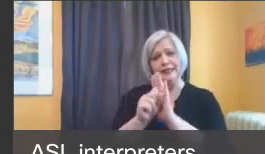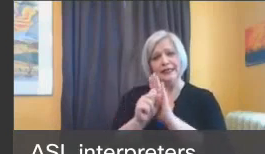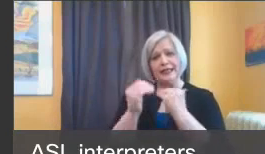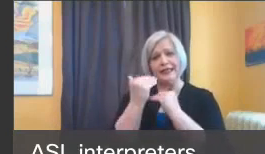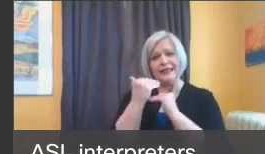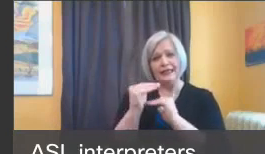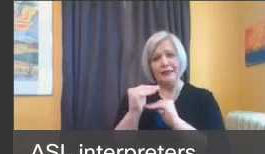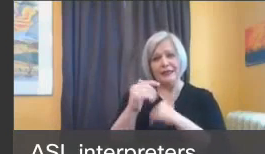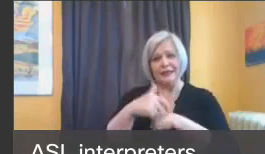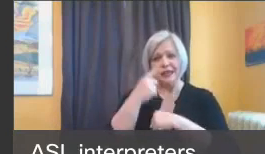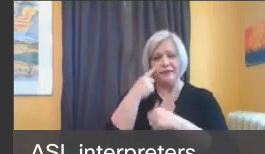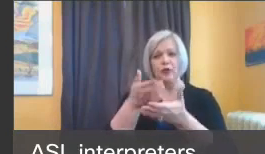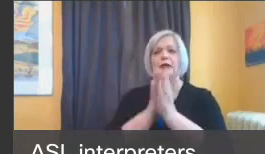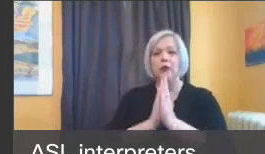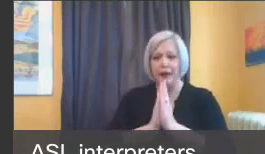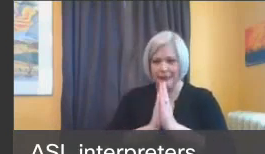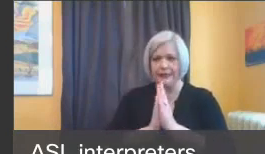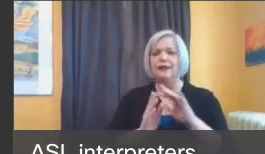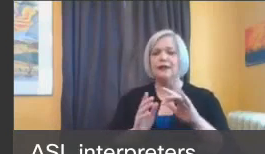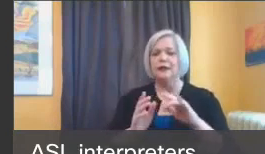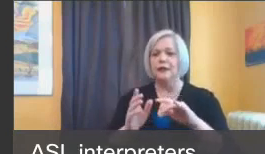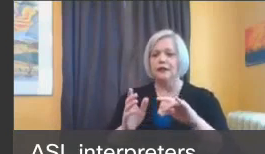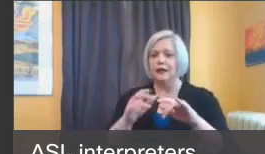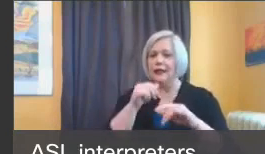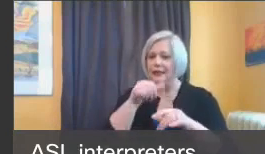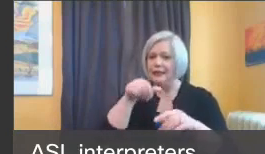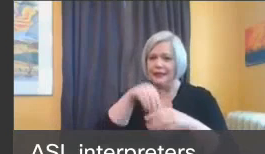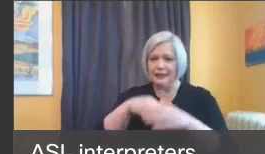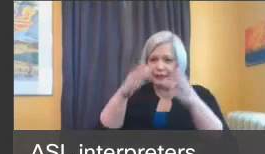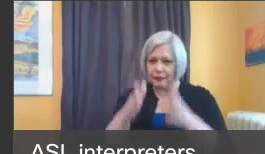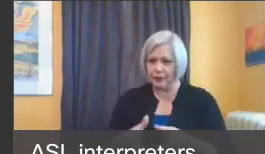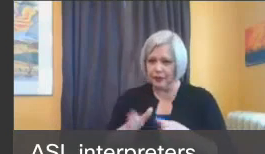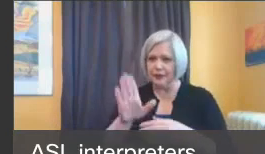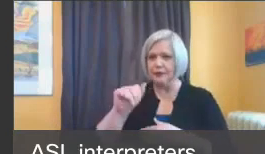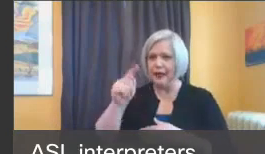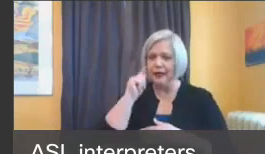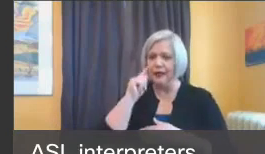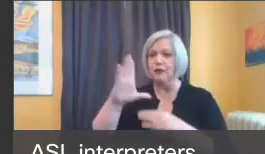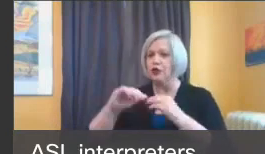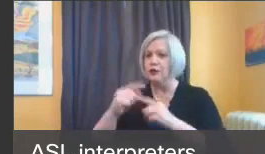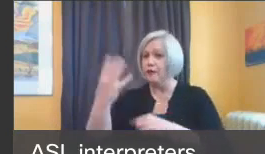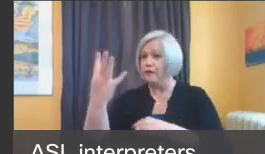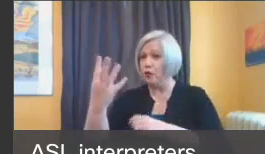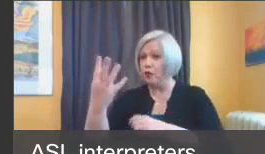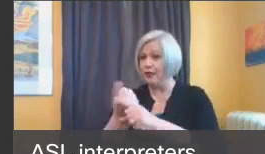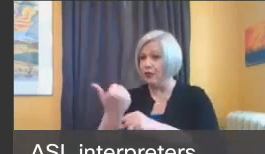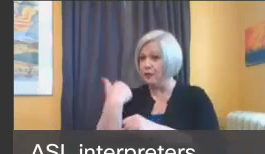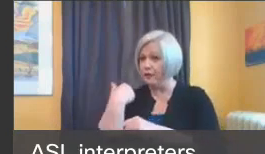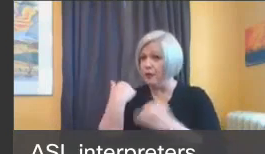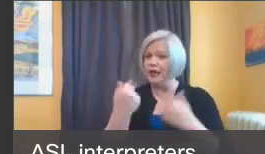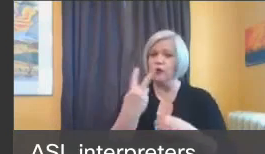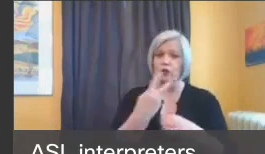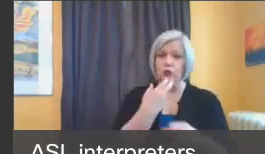time for requesting an absentee ballot from 4 years to 2 years, which means that it no longer